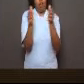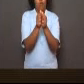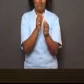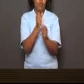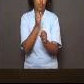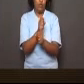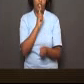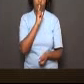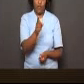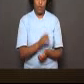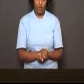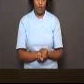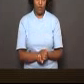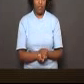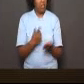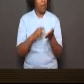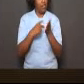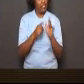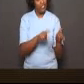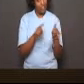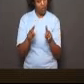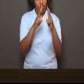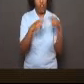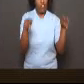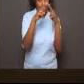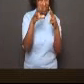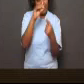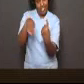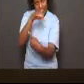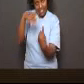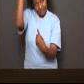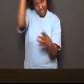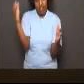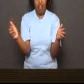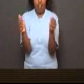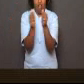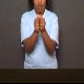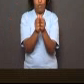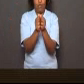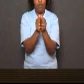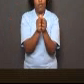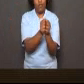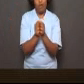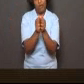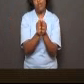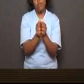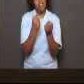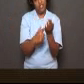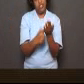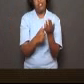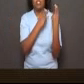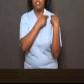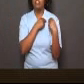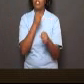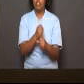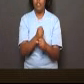responsibility, meaning that the federal and regional governments each exercise power